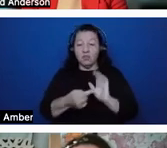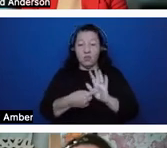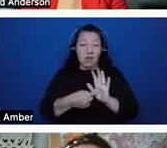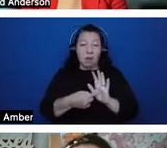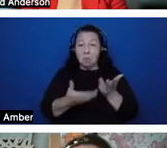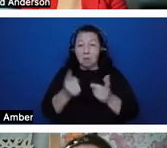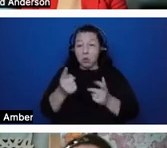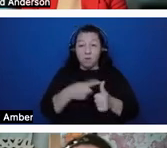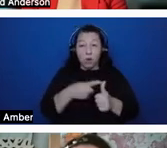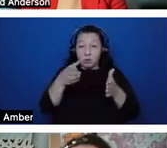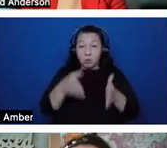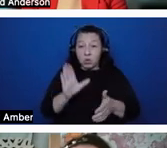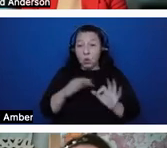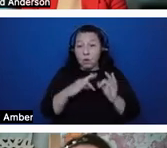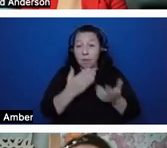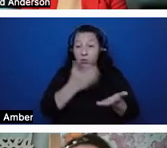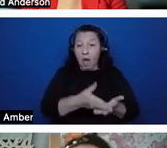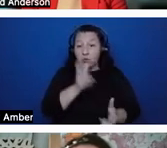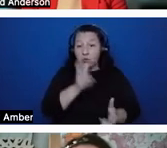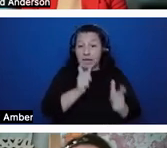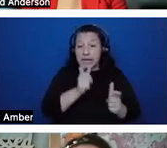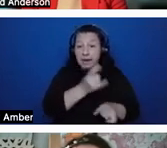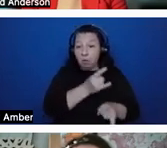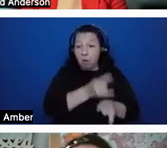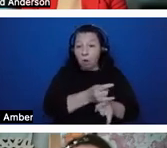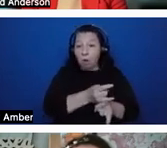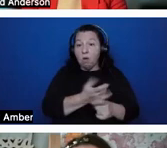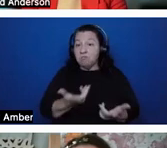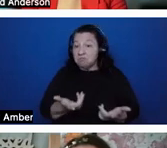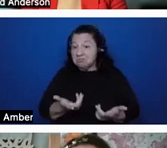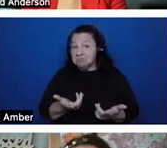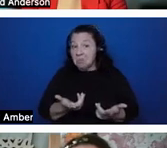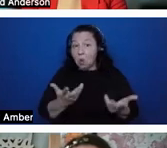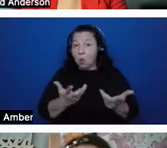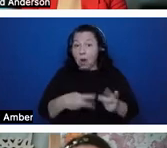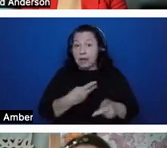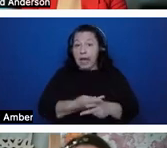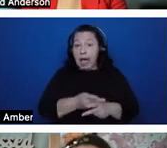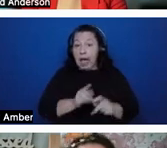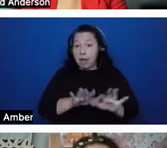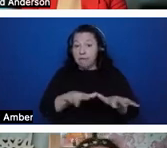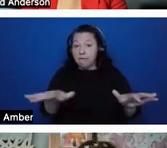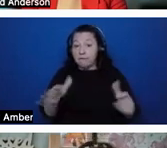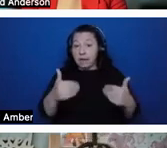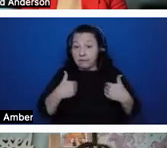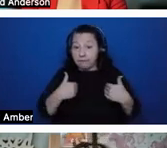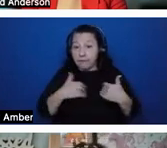that ripple that can kind of spread throughout that, and how does that then lead to generations of future people, for example,